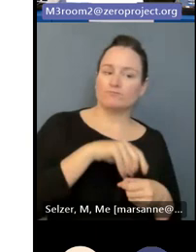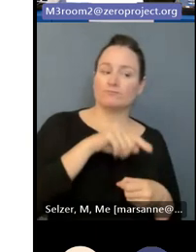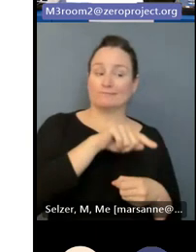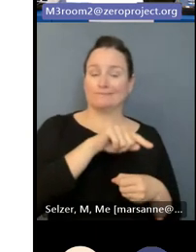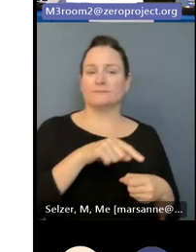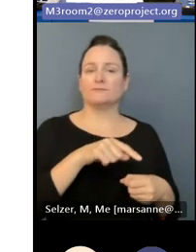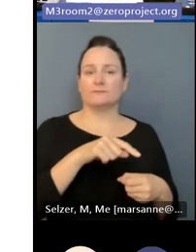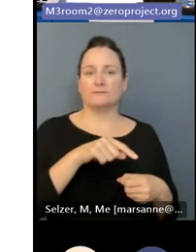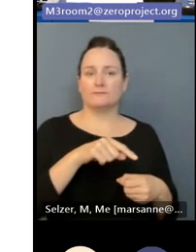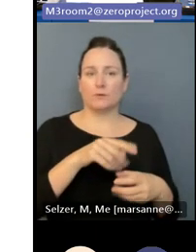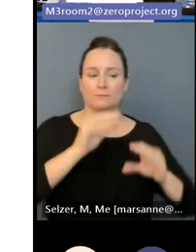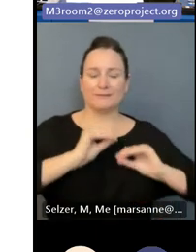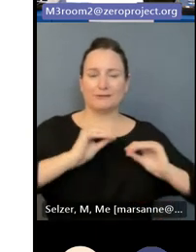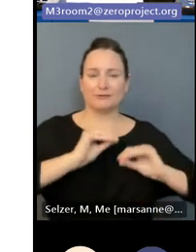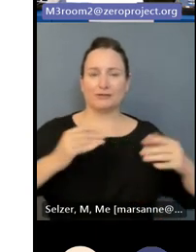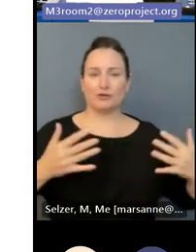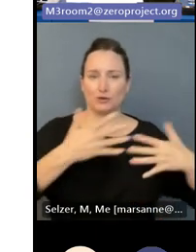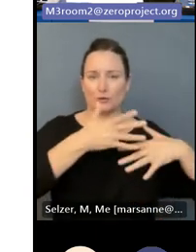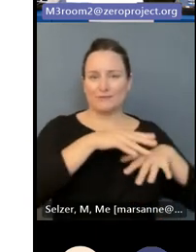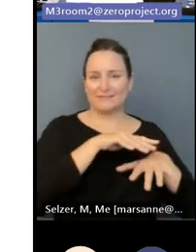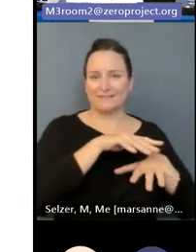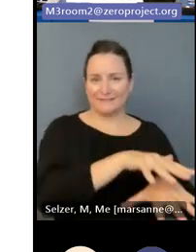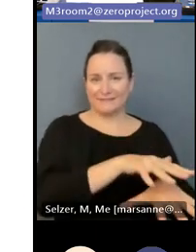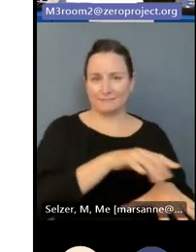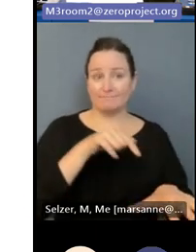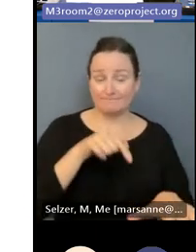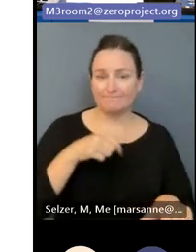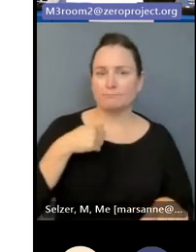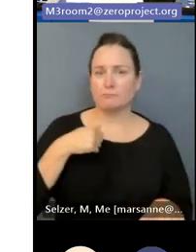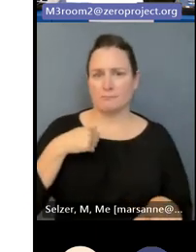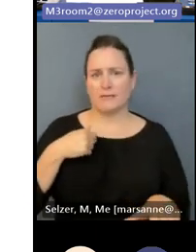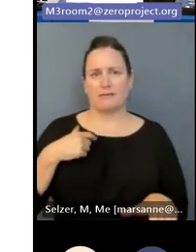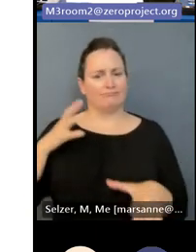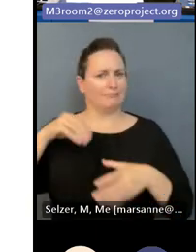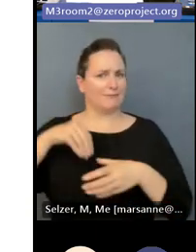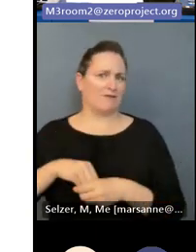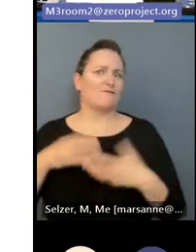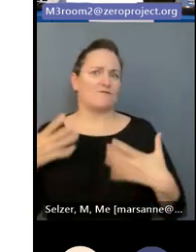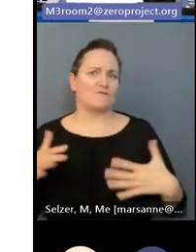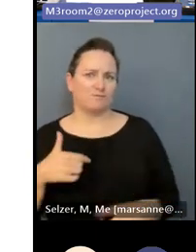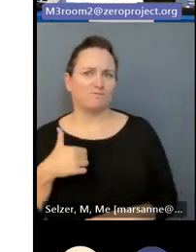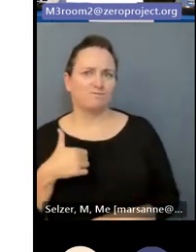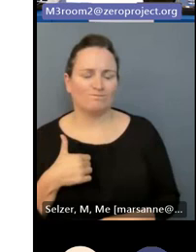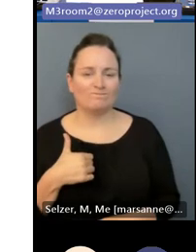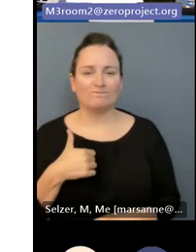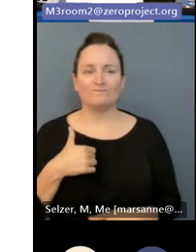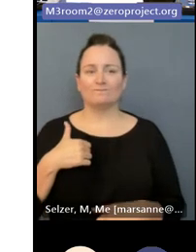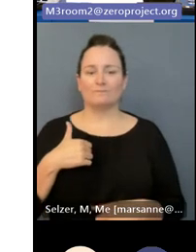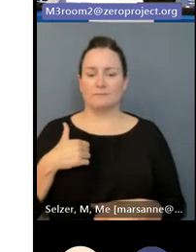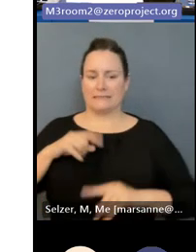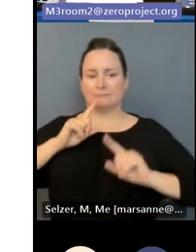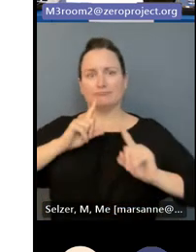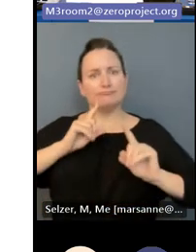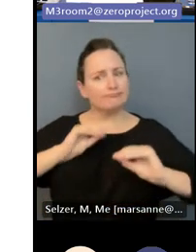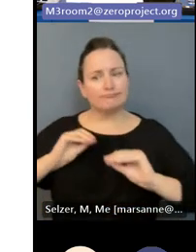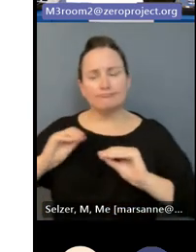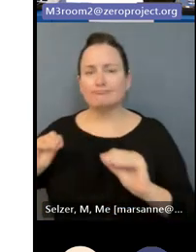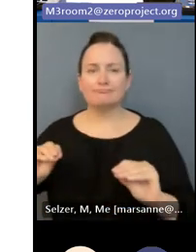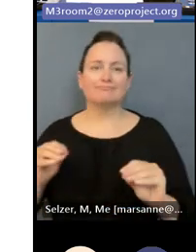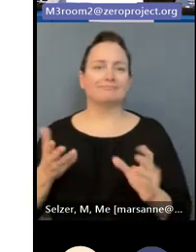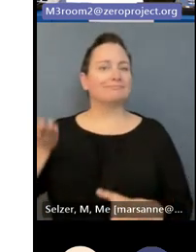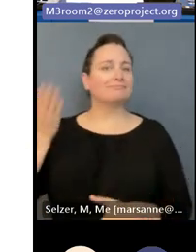earlier years of professionality. So that really makes me looking forward to the session